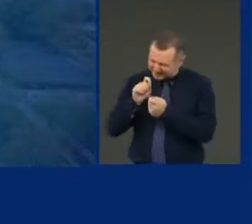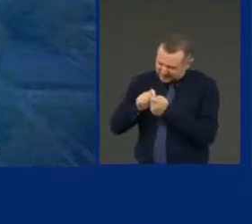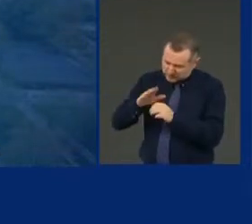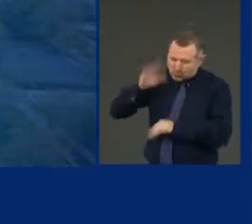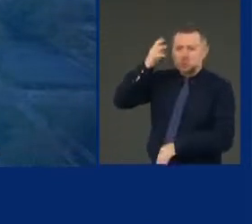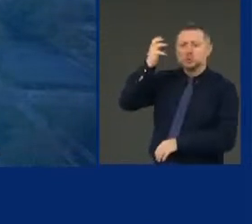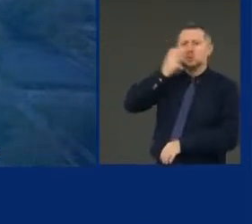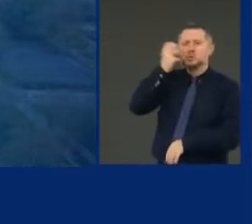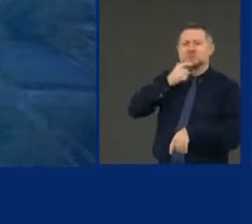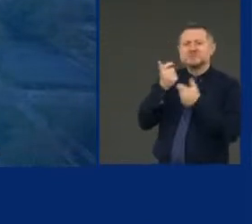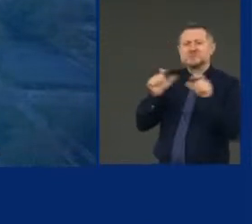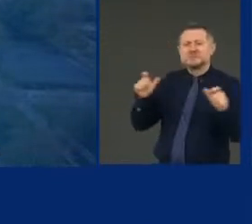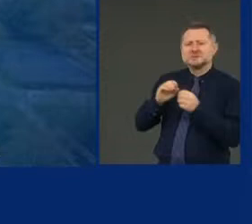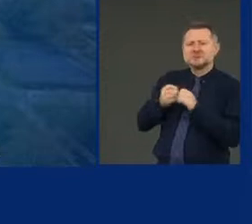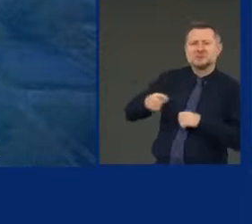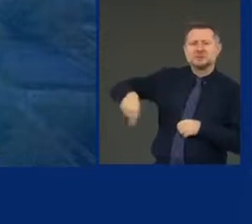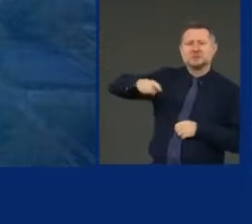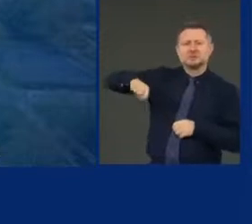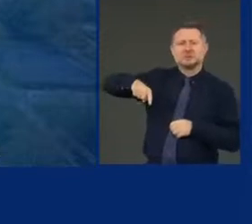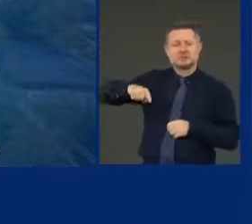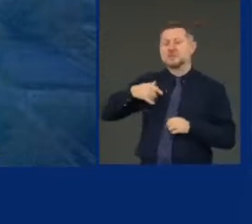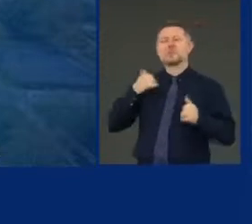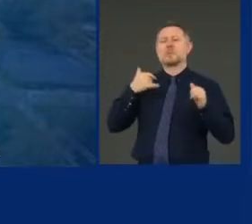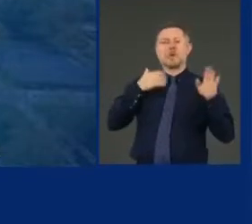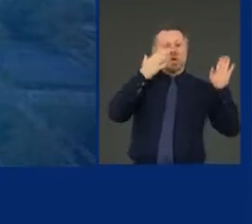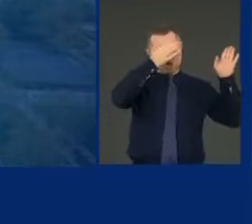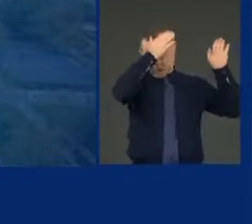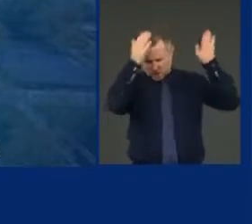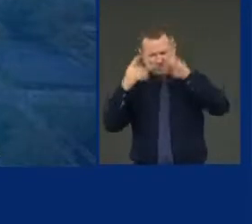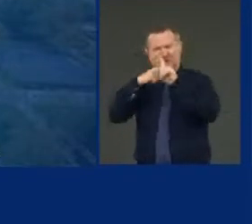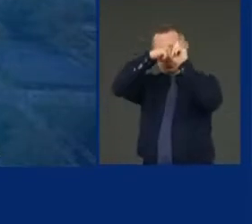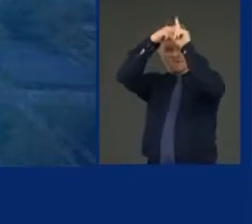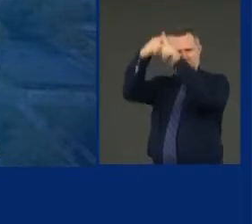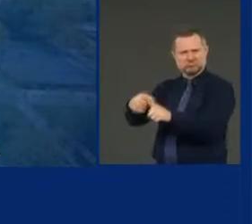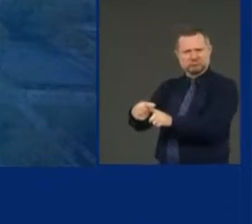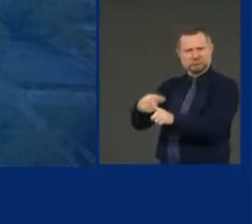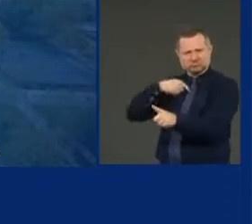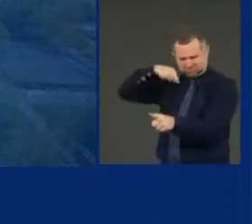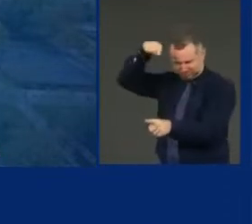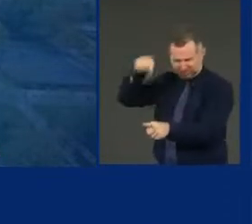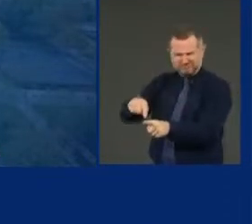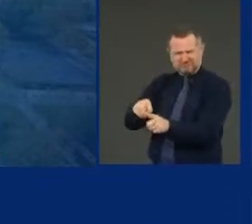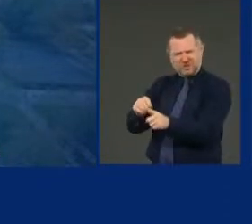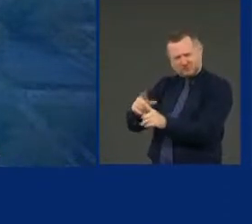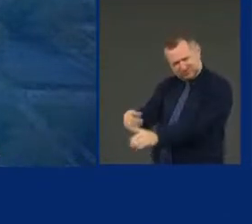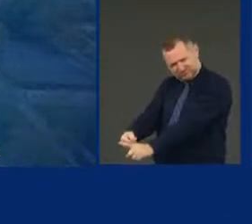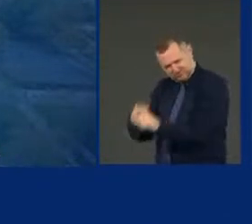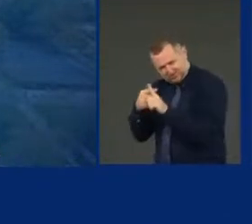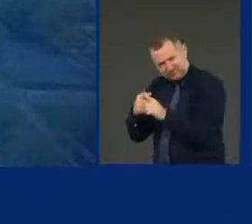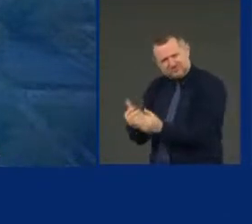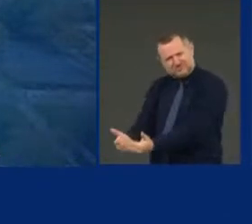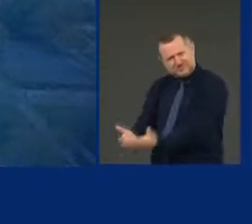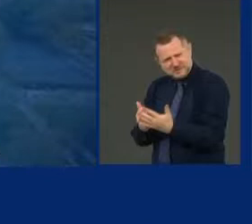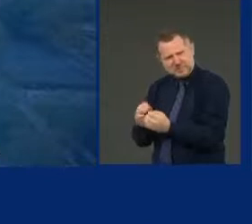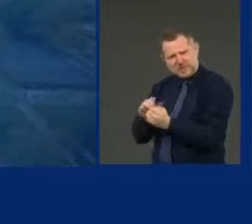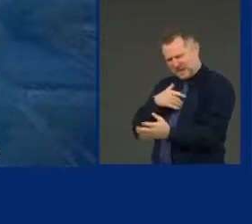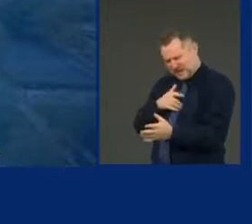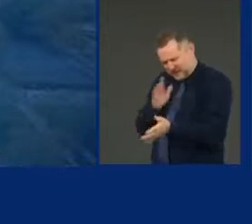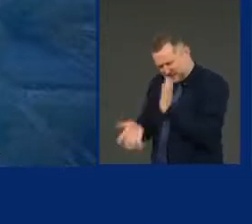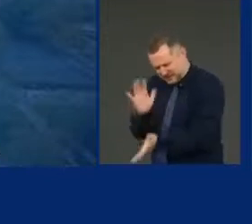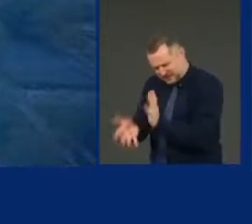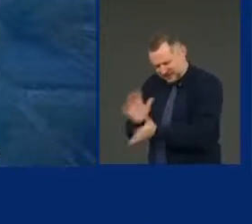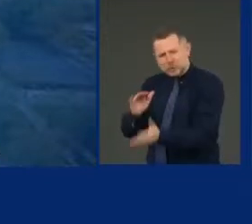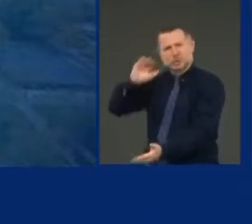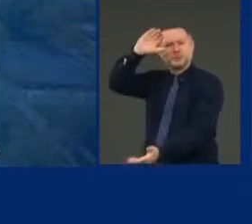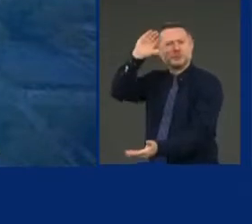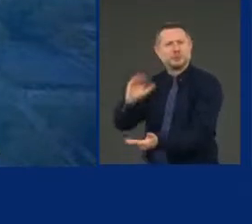zip codes as places. We want to get down that infection rate, get down the new cases in those